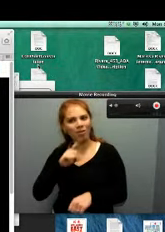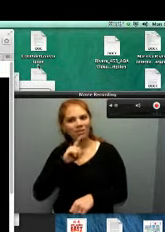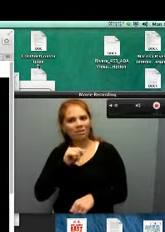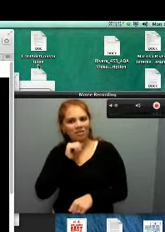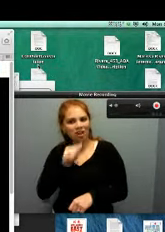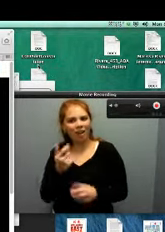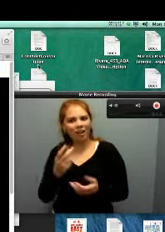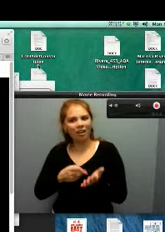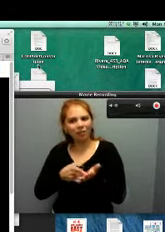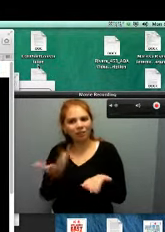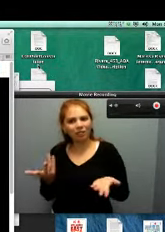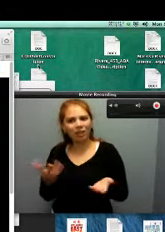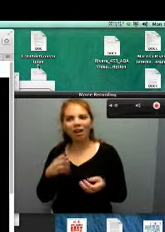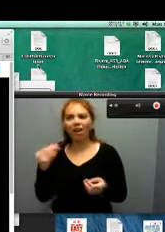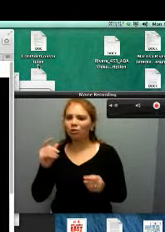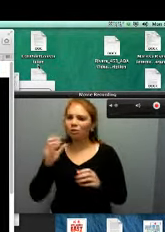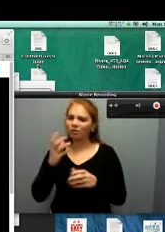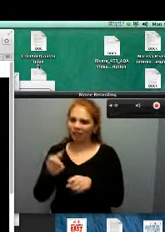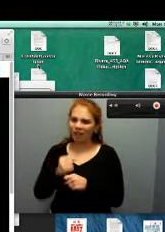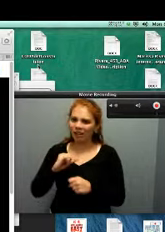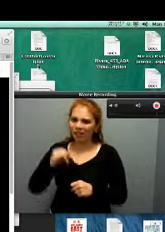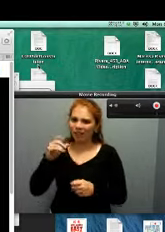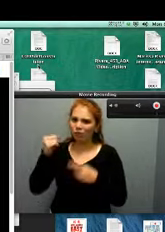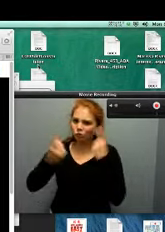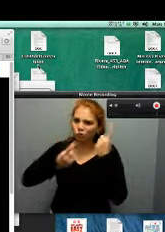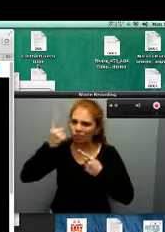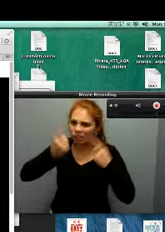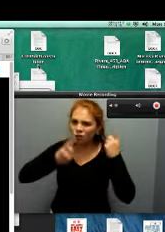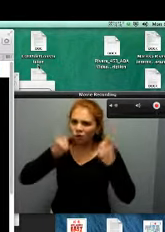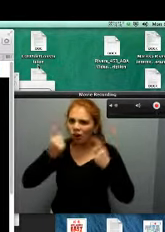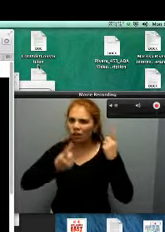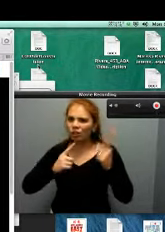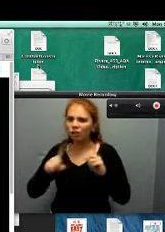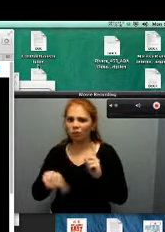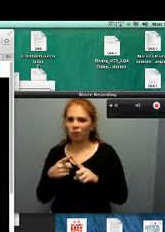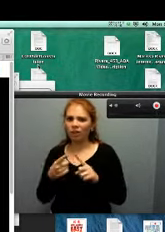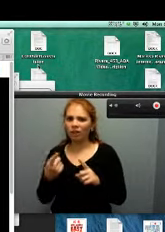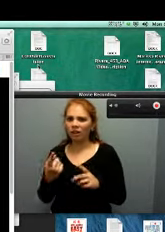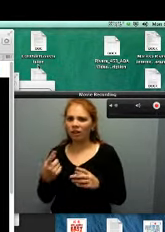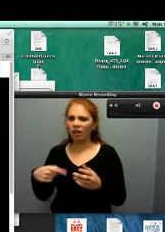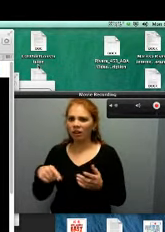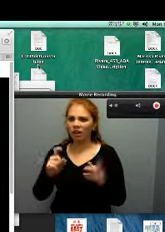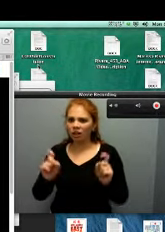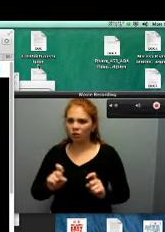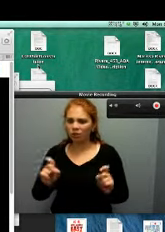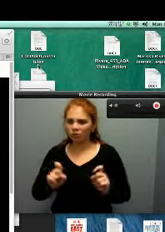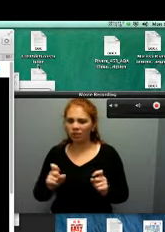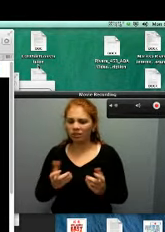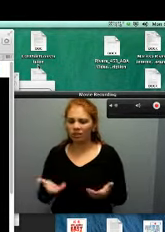that in consideration when you have an employee that's having some issues.